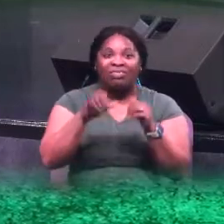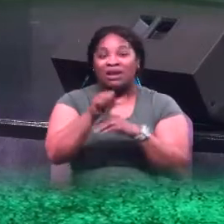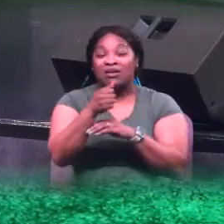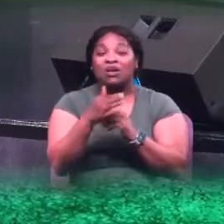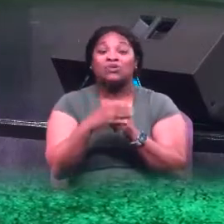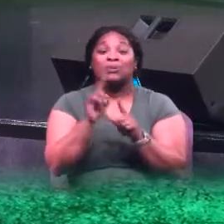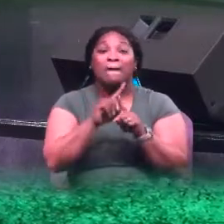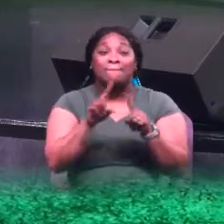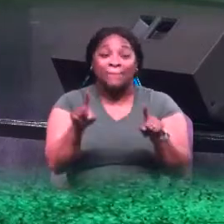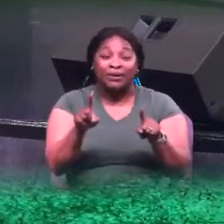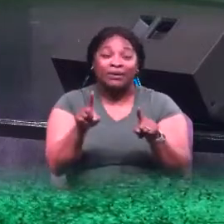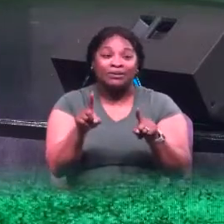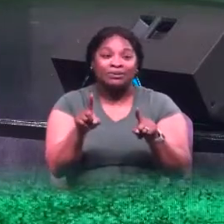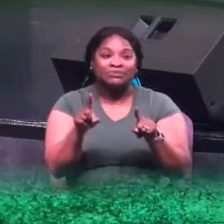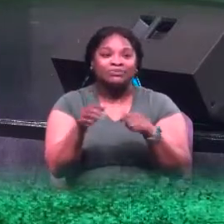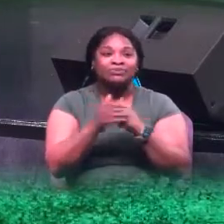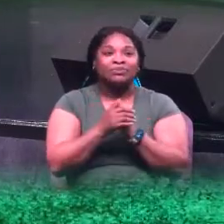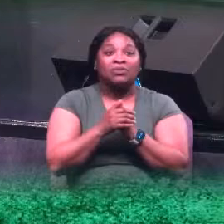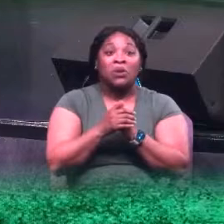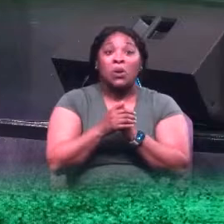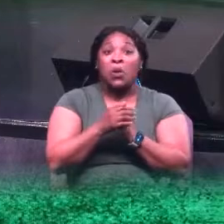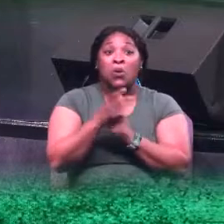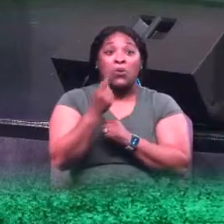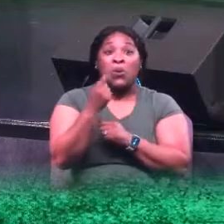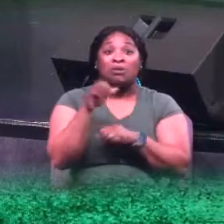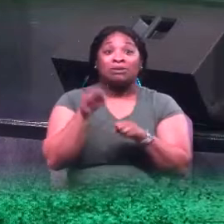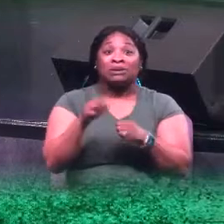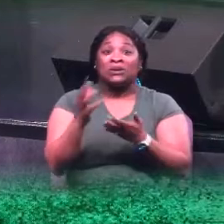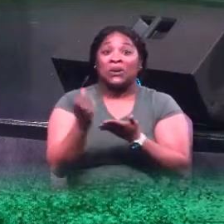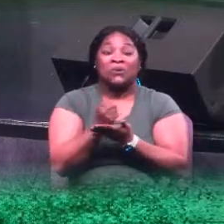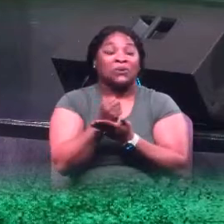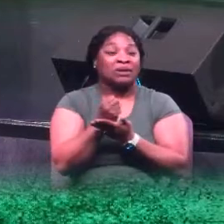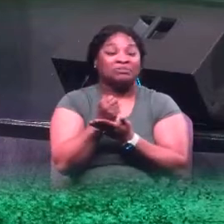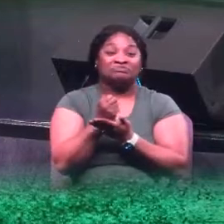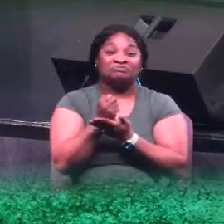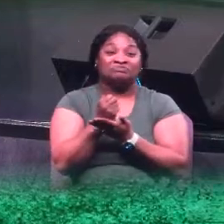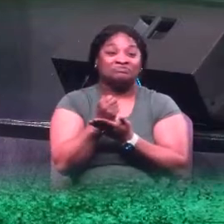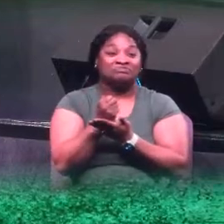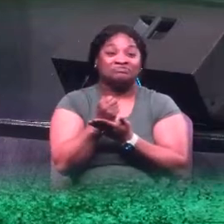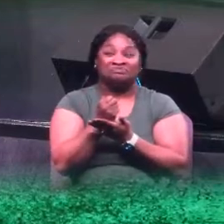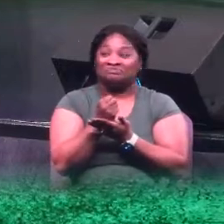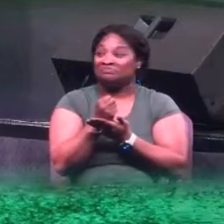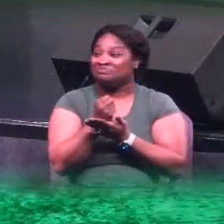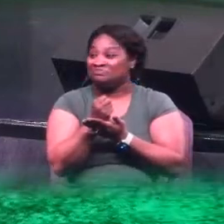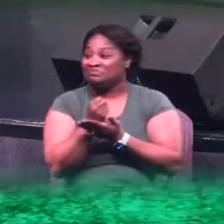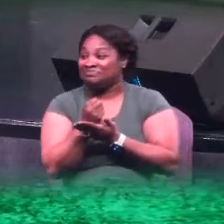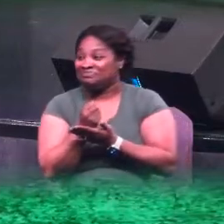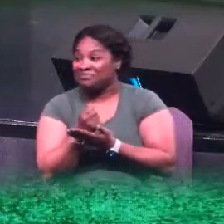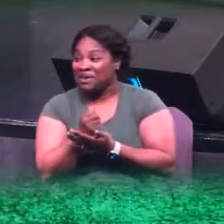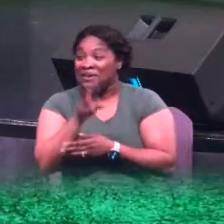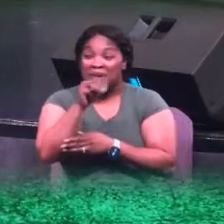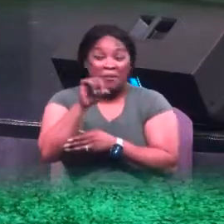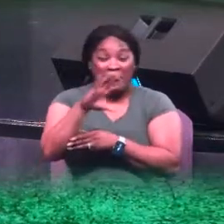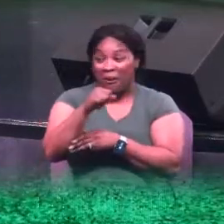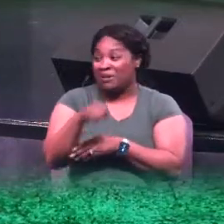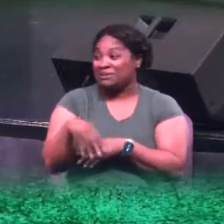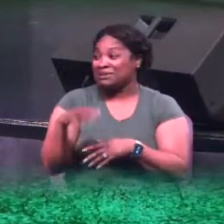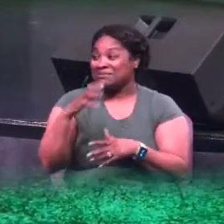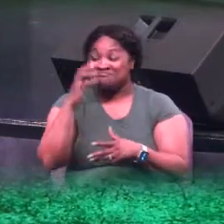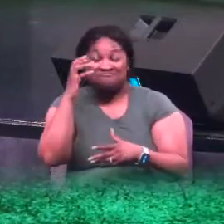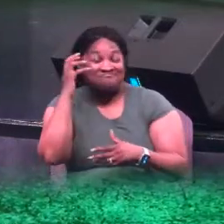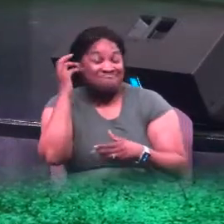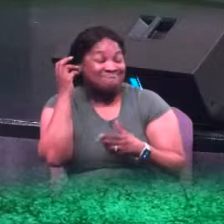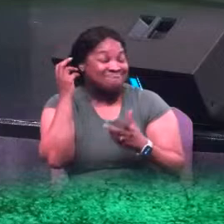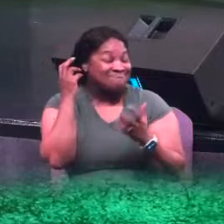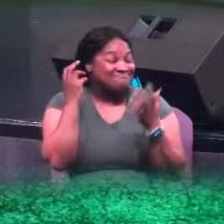But the fact is, nobody can win. It's March Madness. It's March Madness right